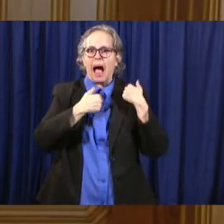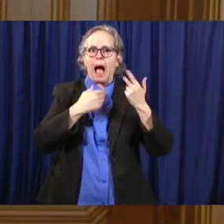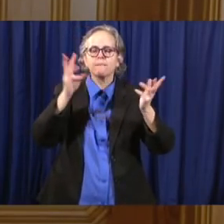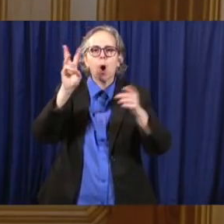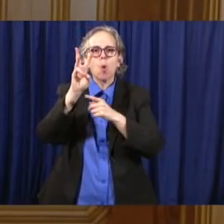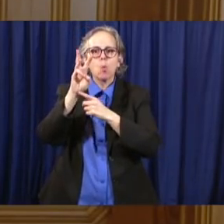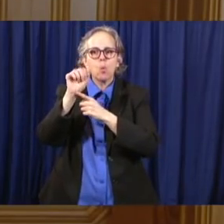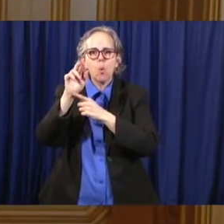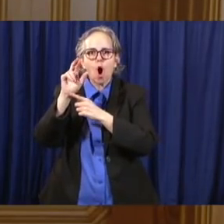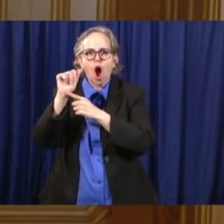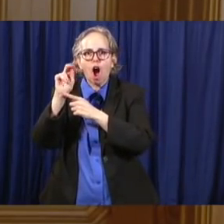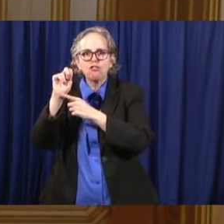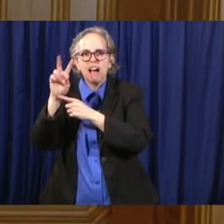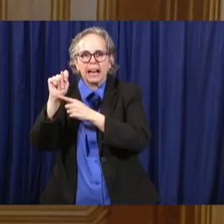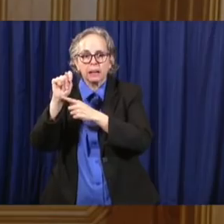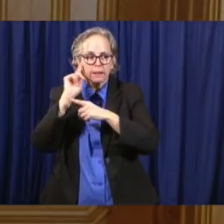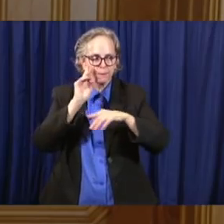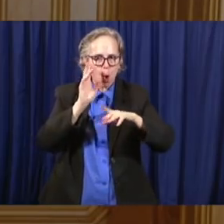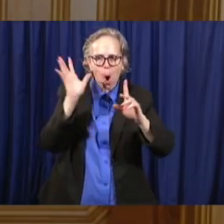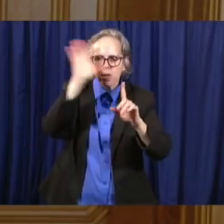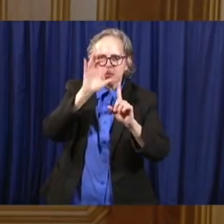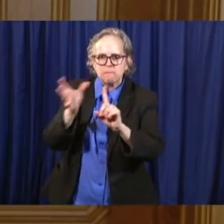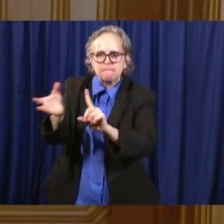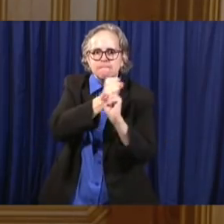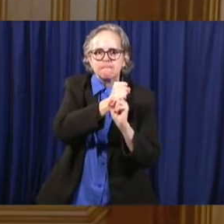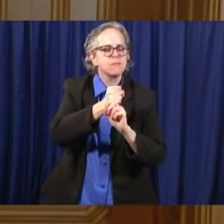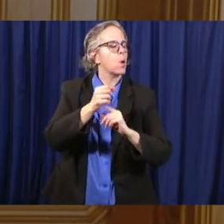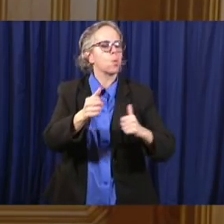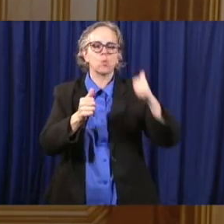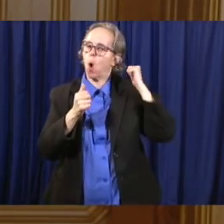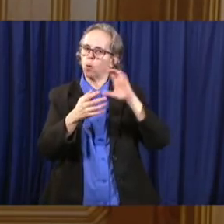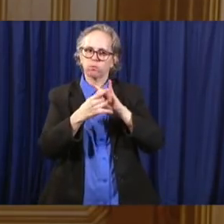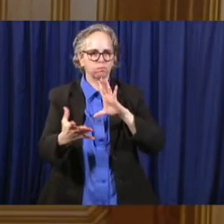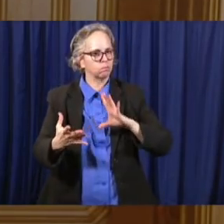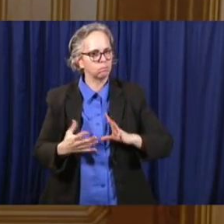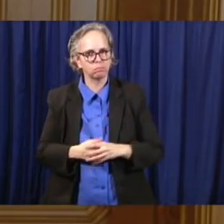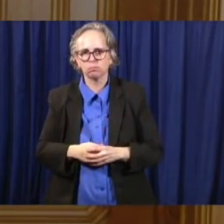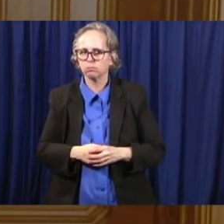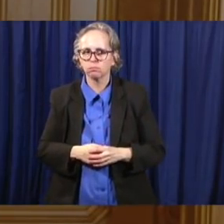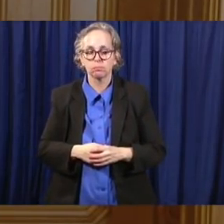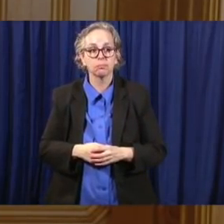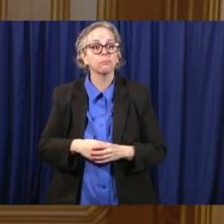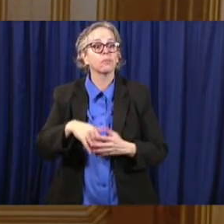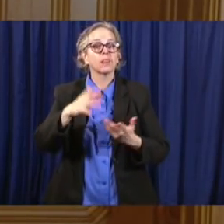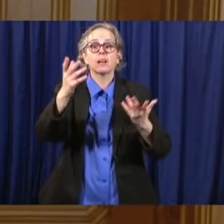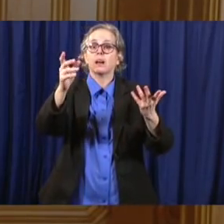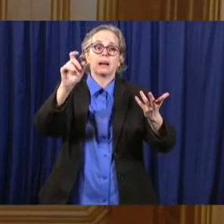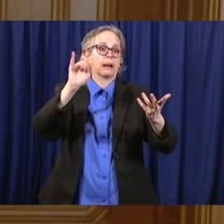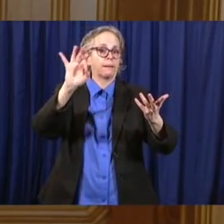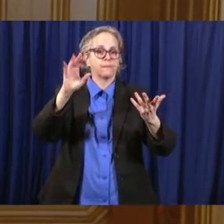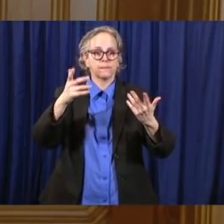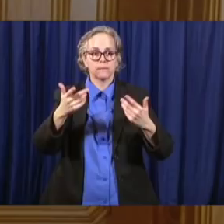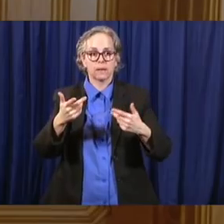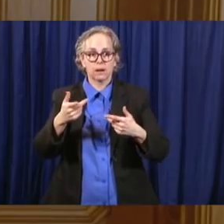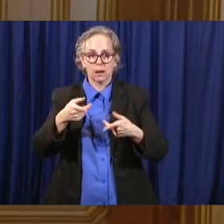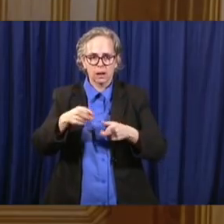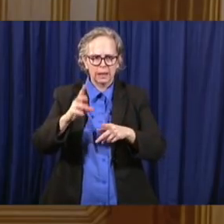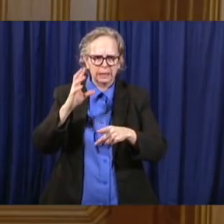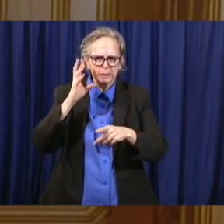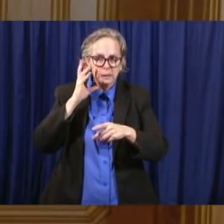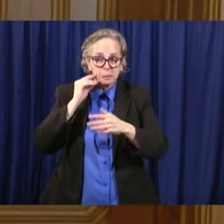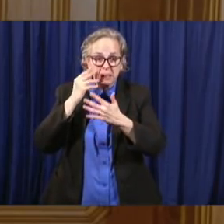And we also screened out those who have serious prison rule violations at any time in the last 5